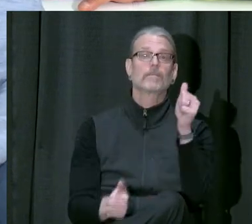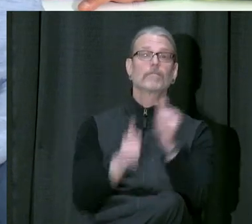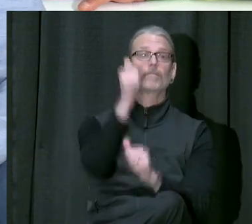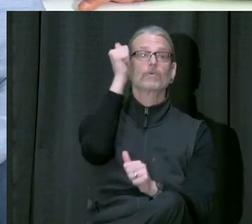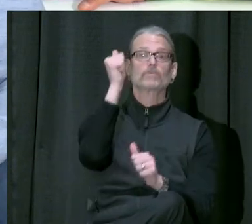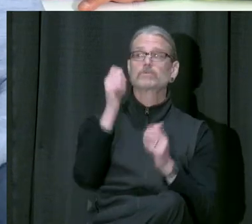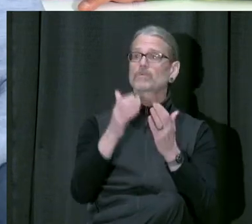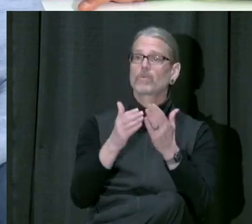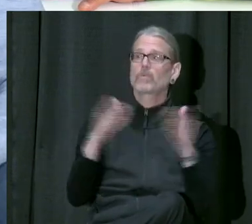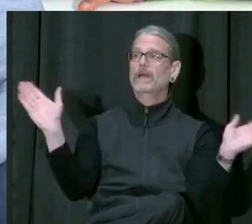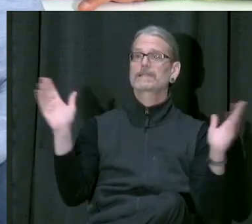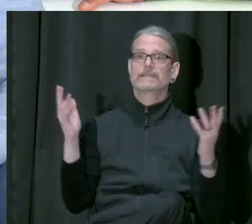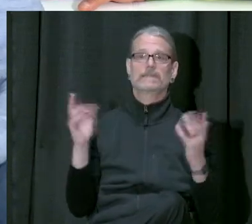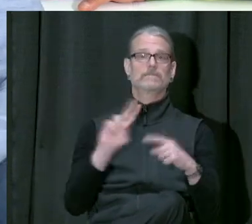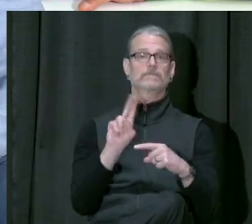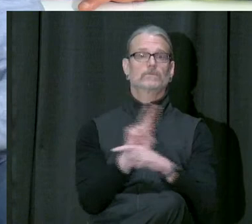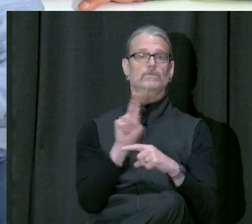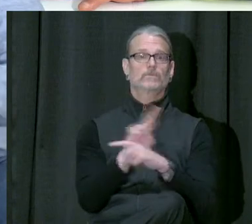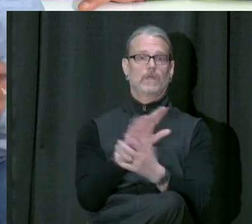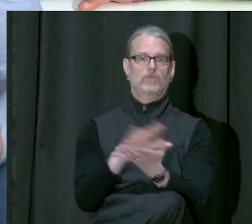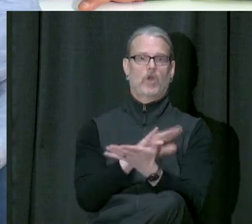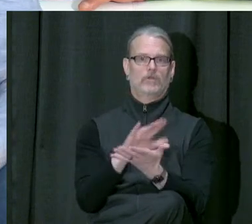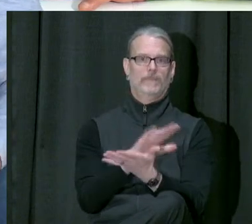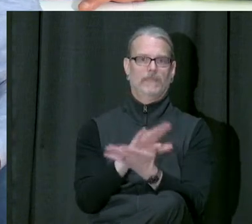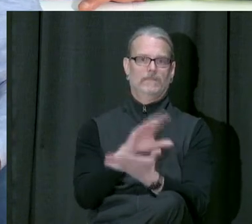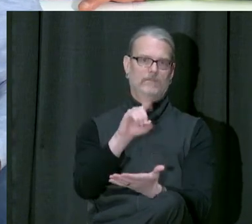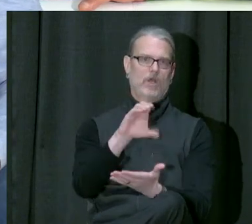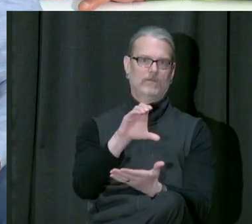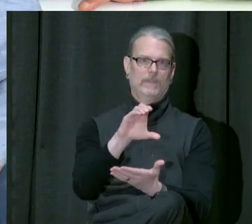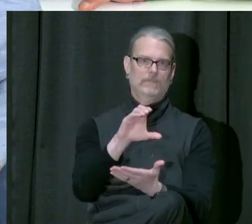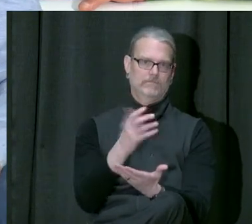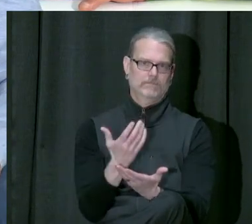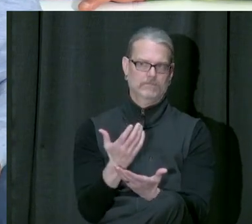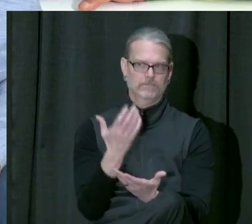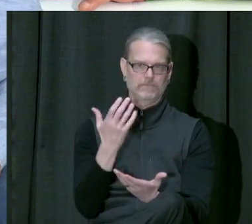widely distributed document format on the face of the earth. Right?